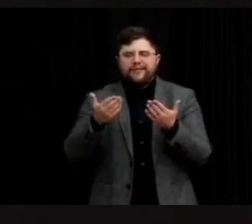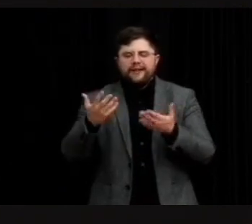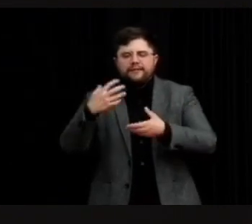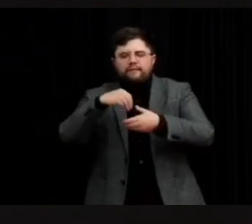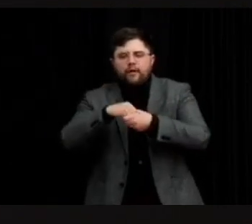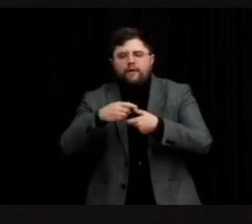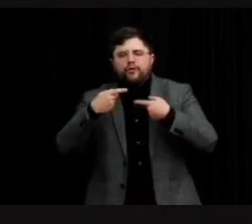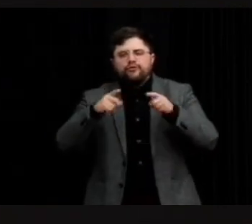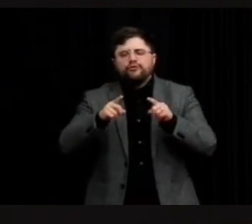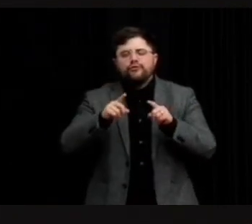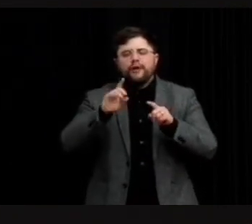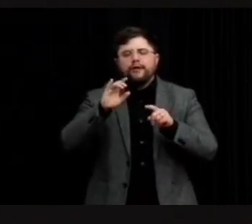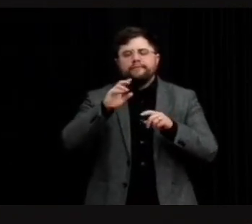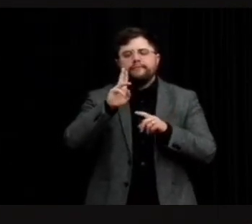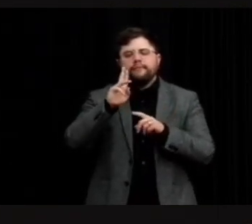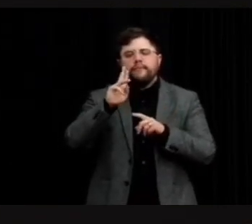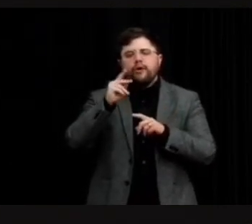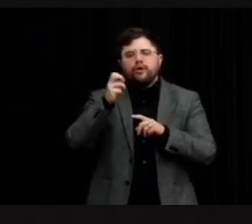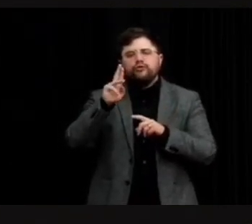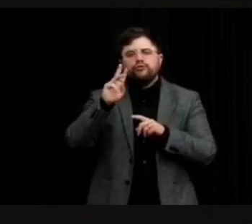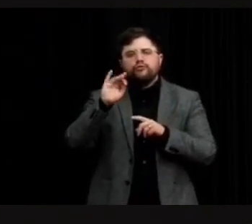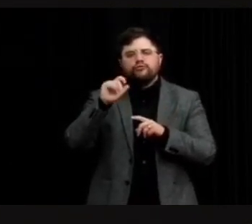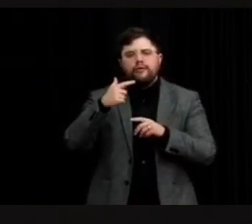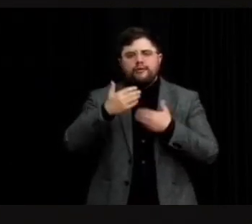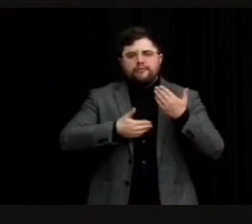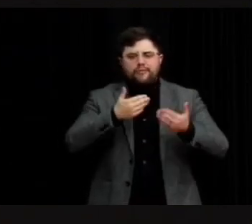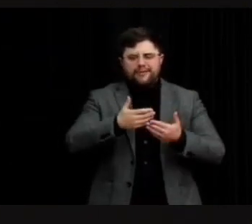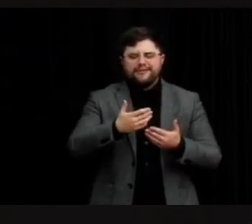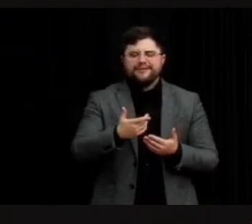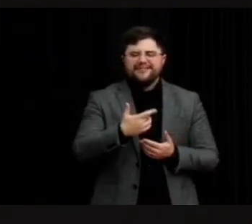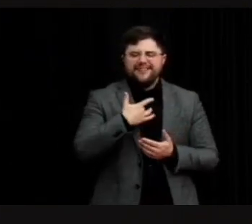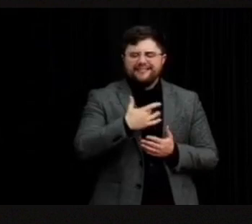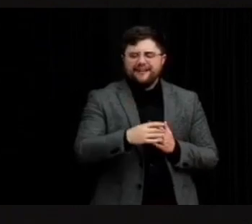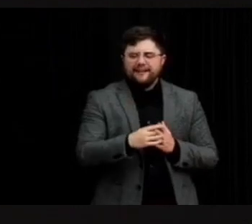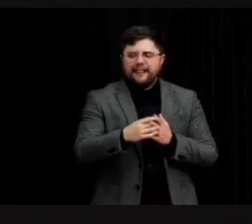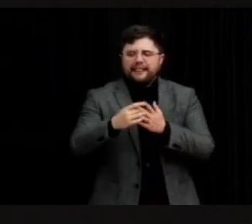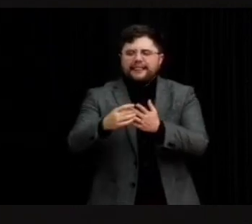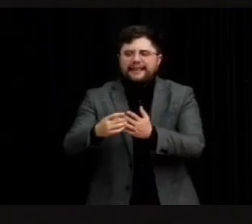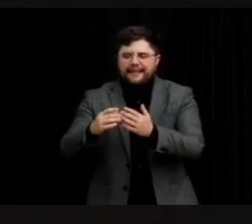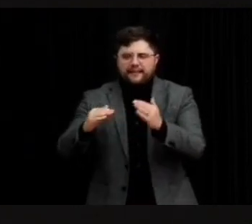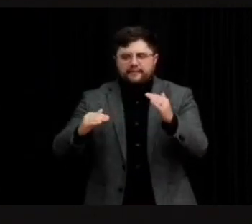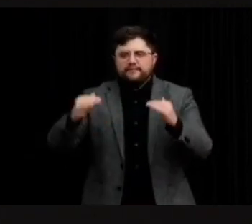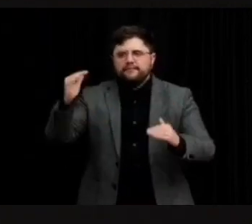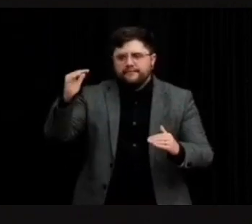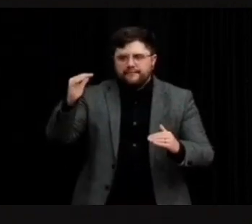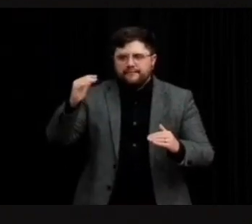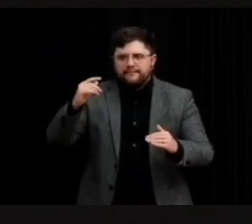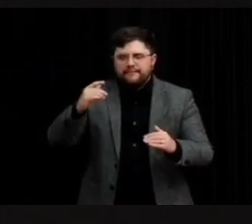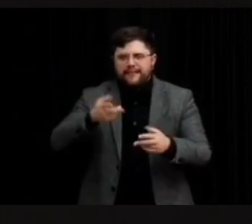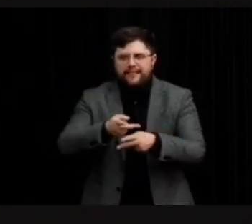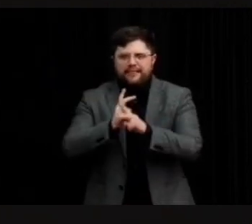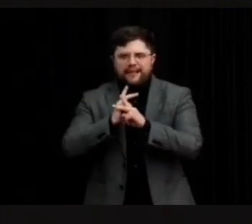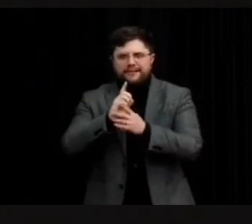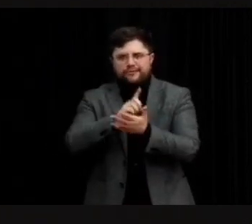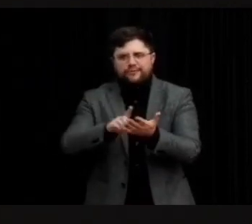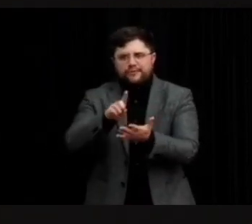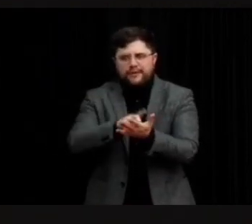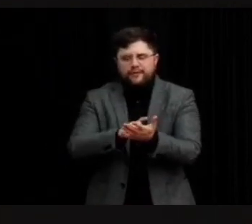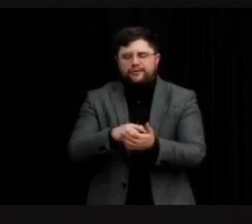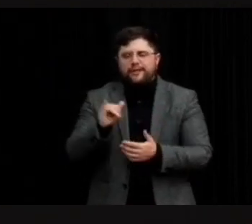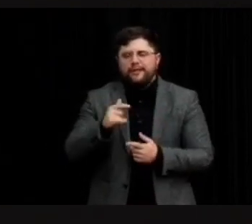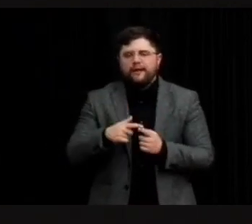underwriting that actually ends up leading to these inequities in lending discrimination, things